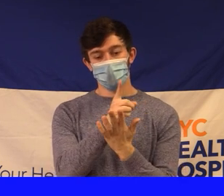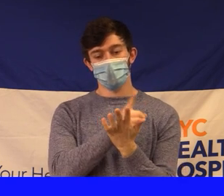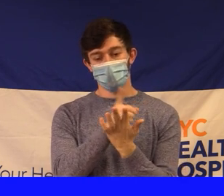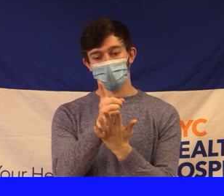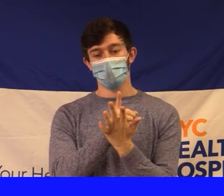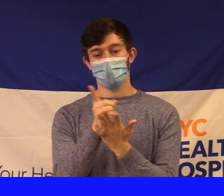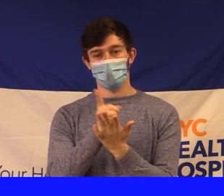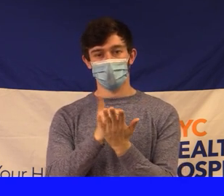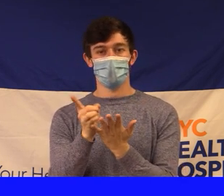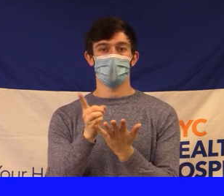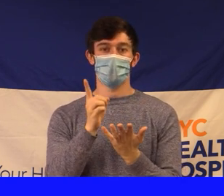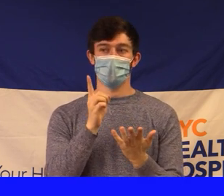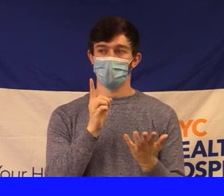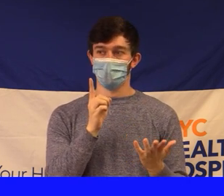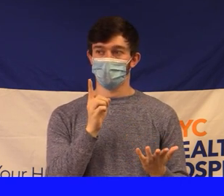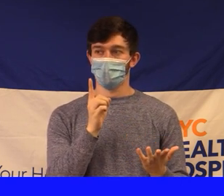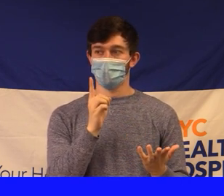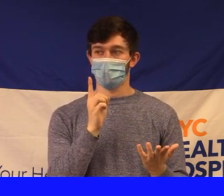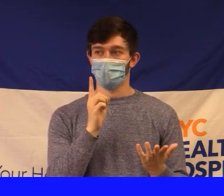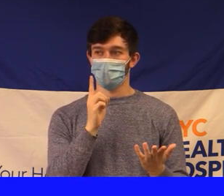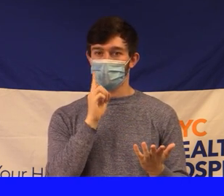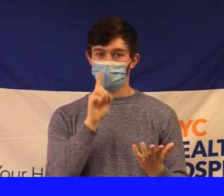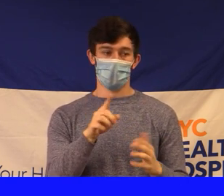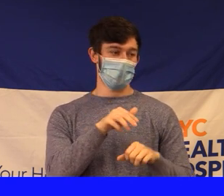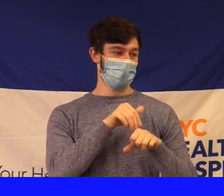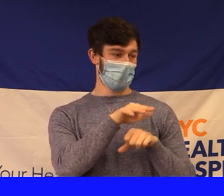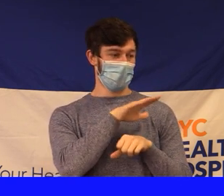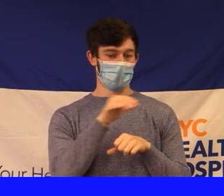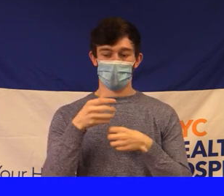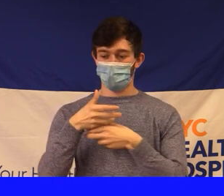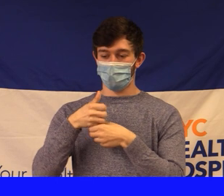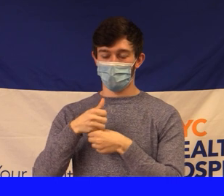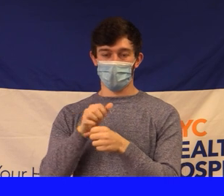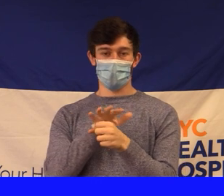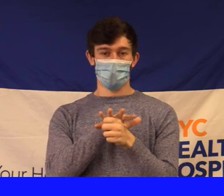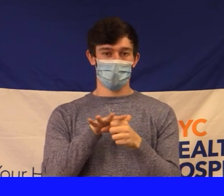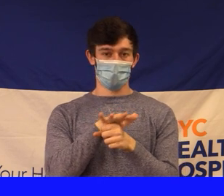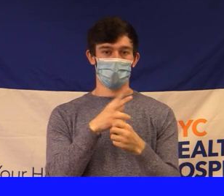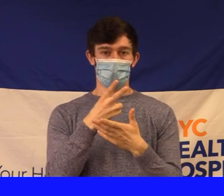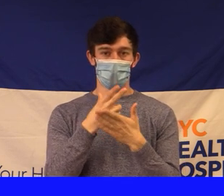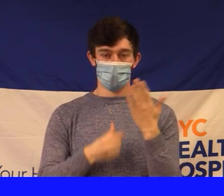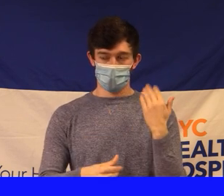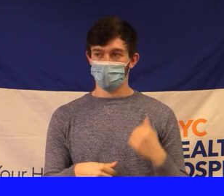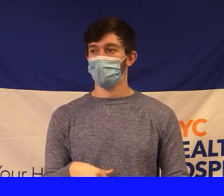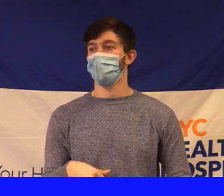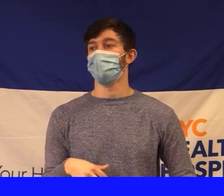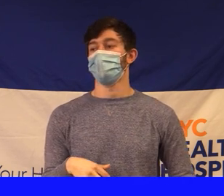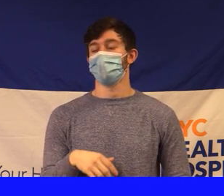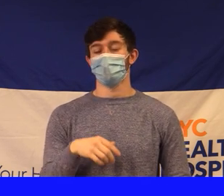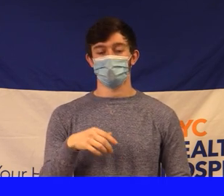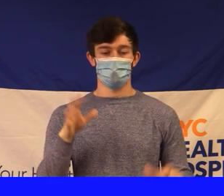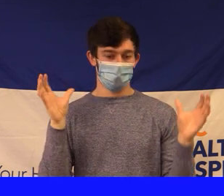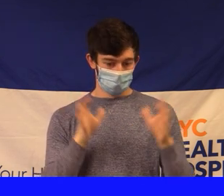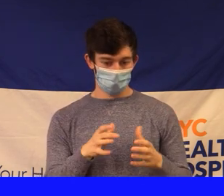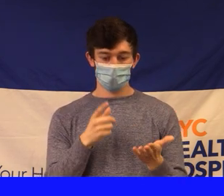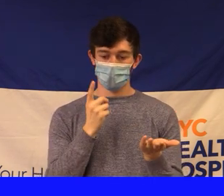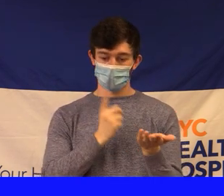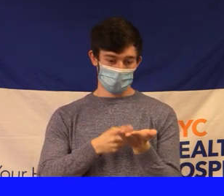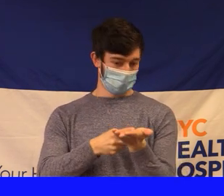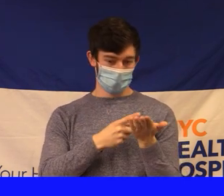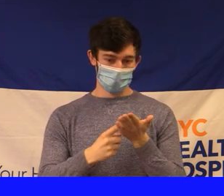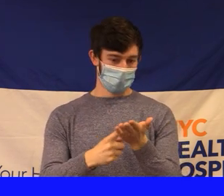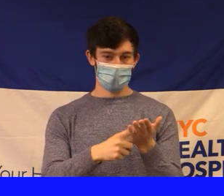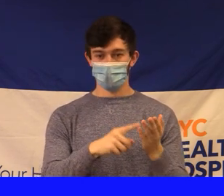at sending facilities and typical receiving facilities, most notably Bellevue, to discuss what